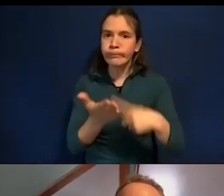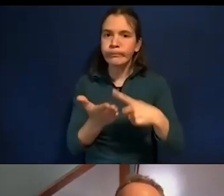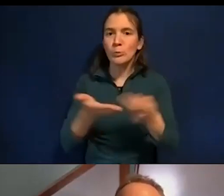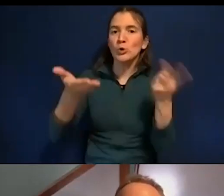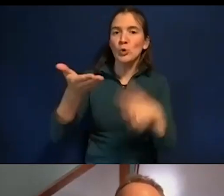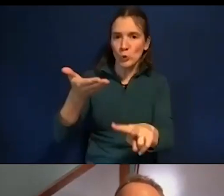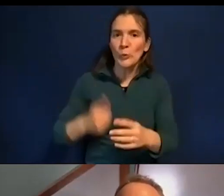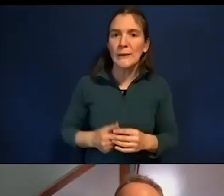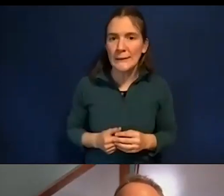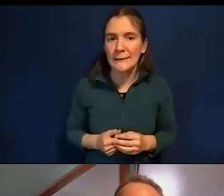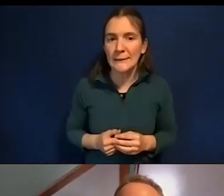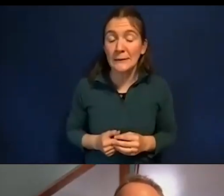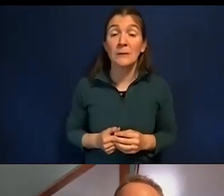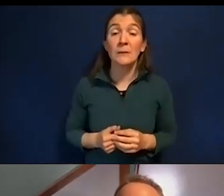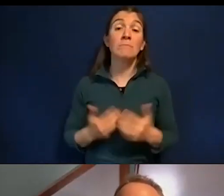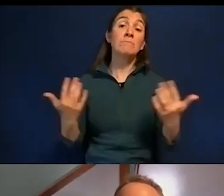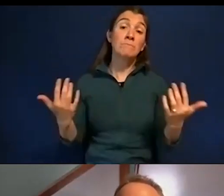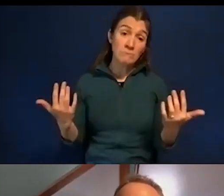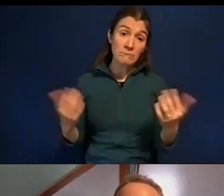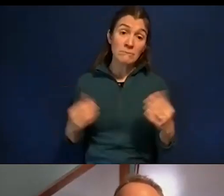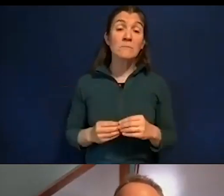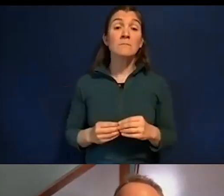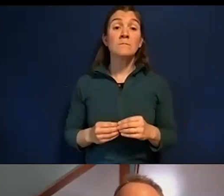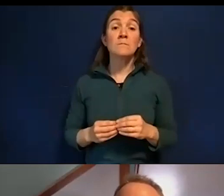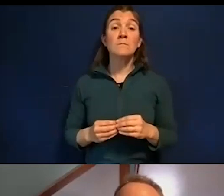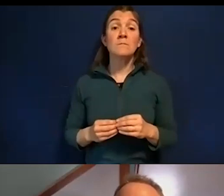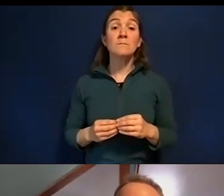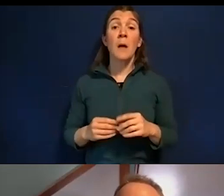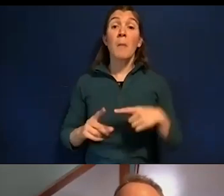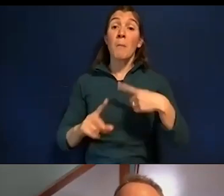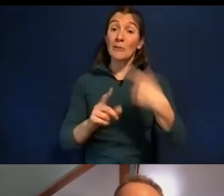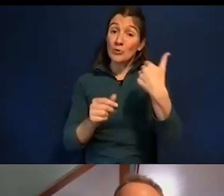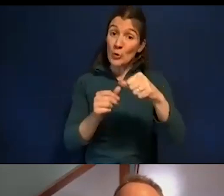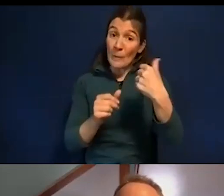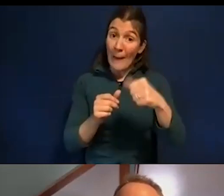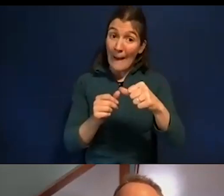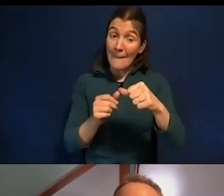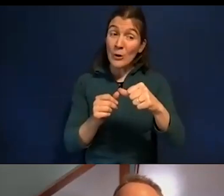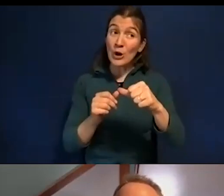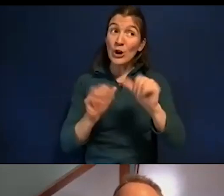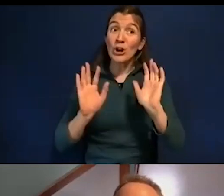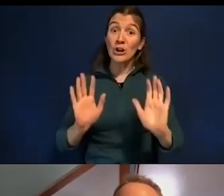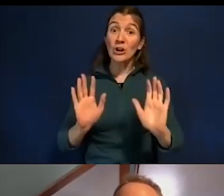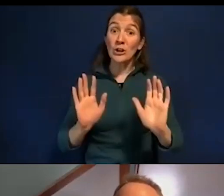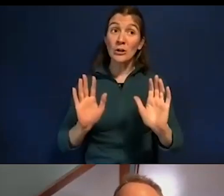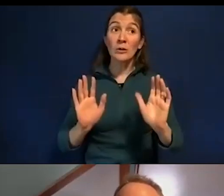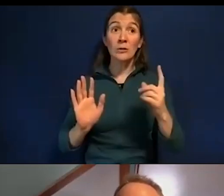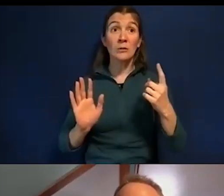I think in this instance, I take a moment to reflect on why the